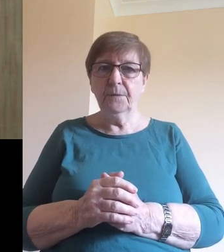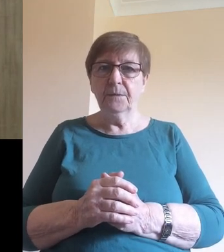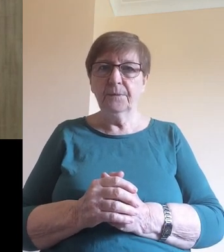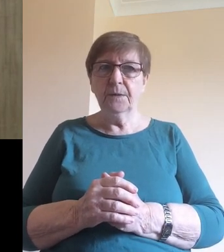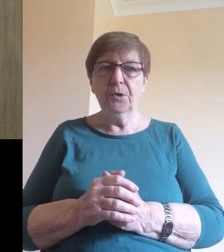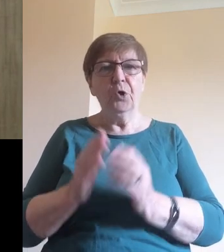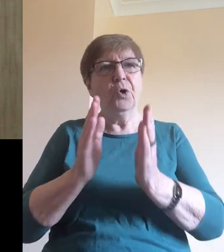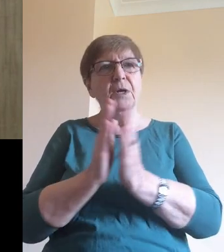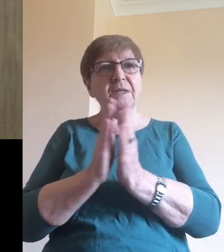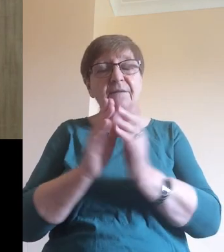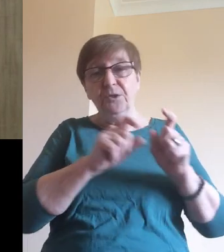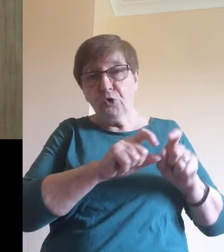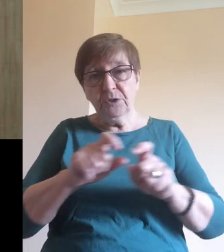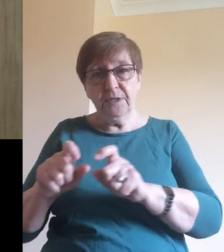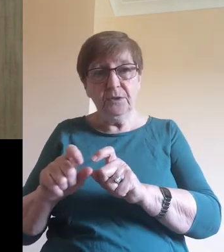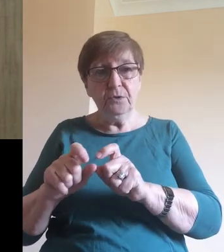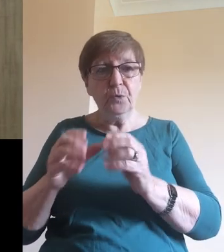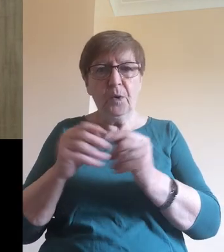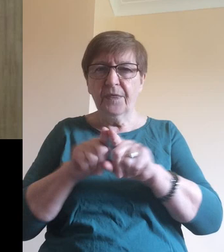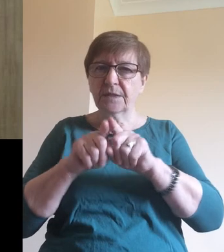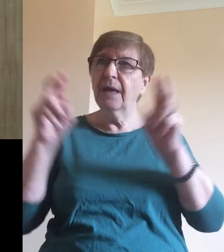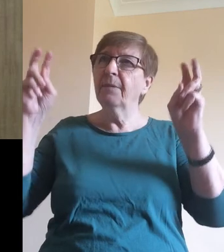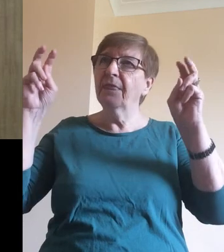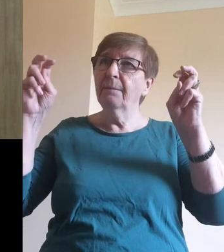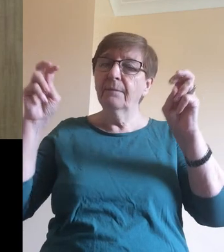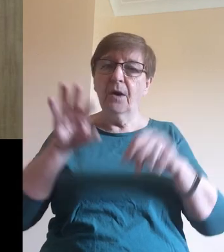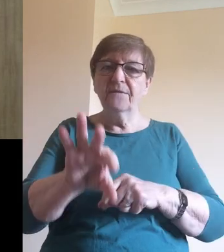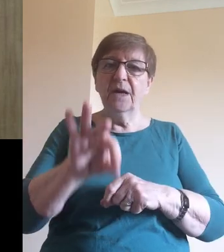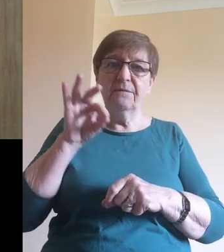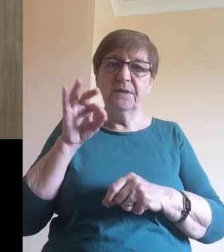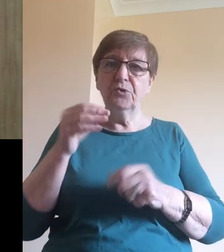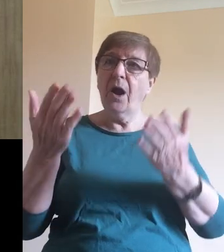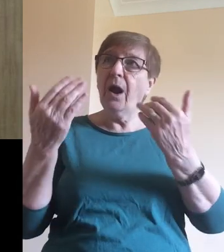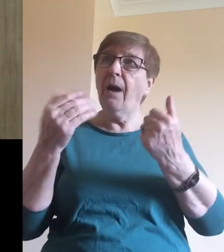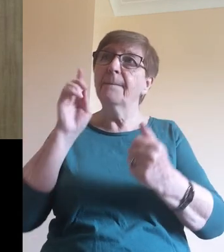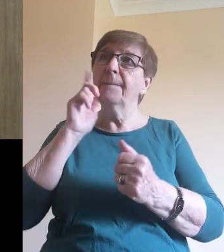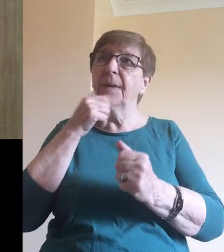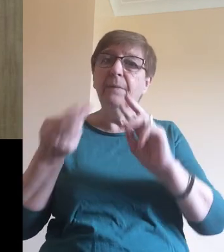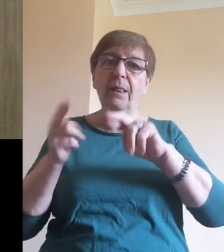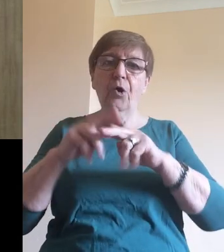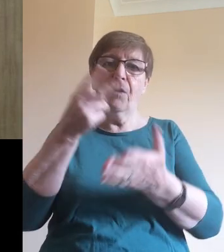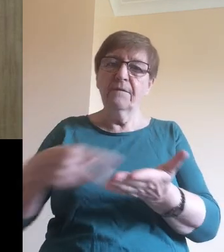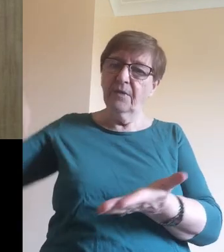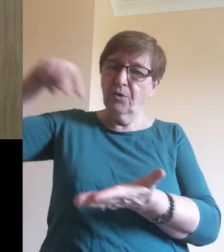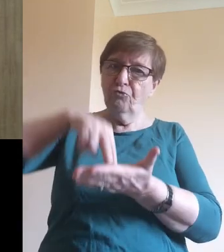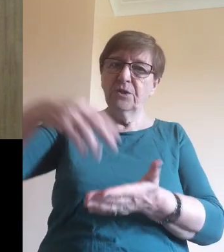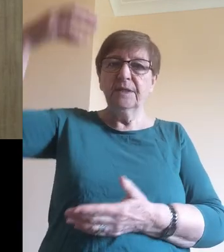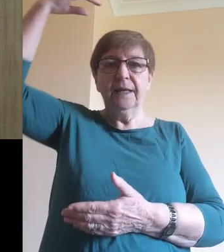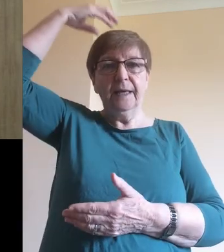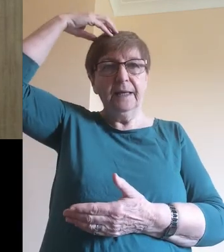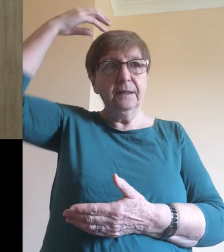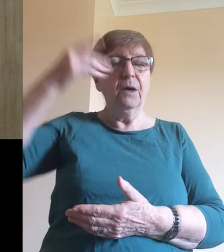Our service continues with that theme of invitation. Come, people of the risen King is our hymn. And after